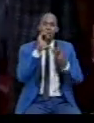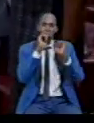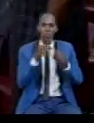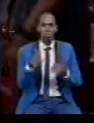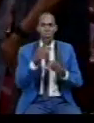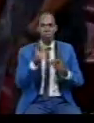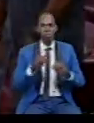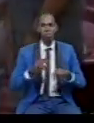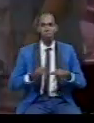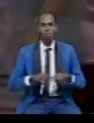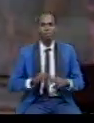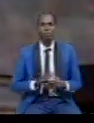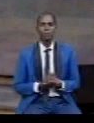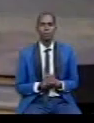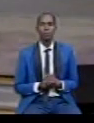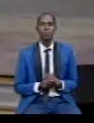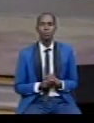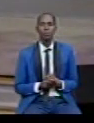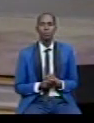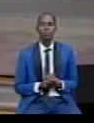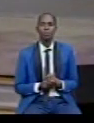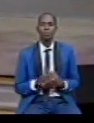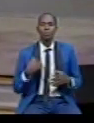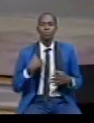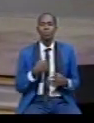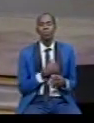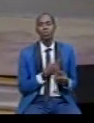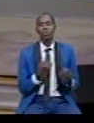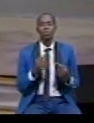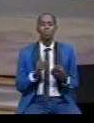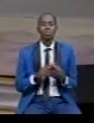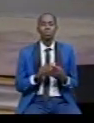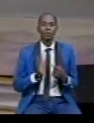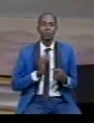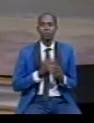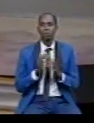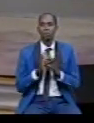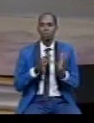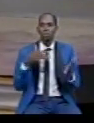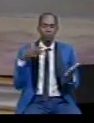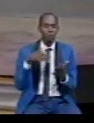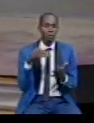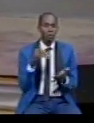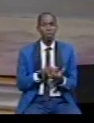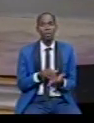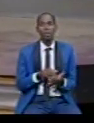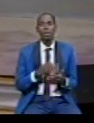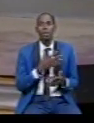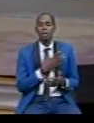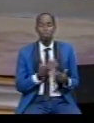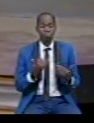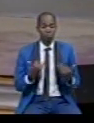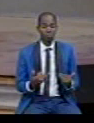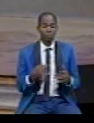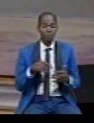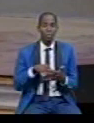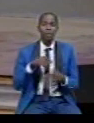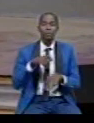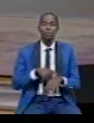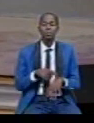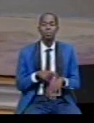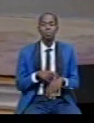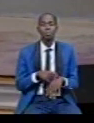can sit down. We come to our Bible study again, and this time we're